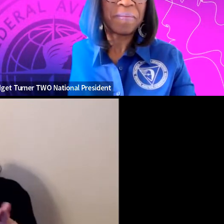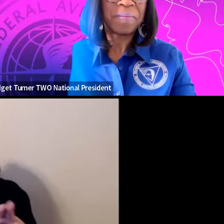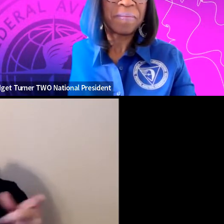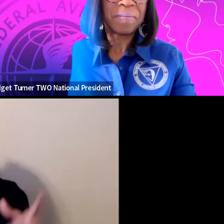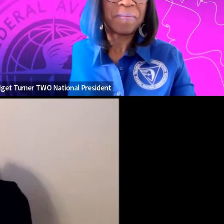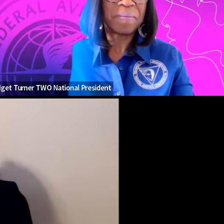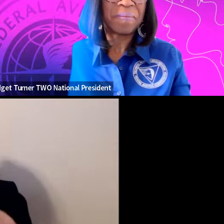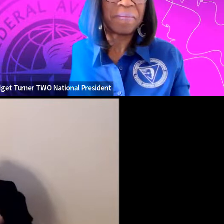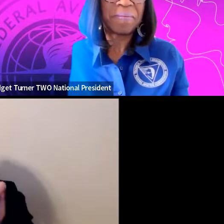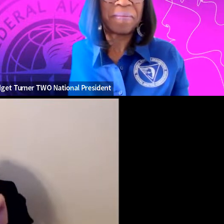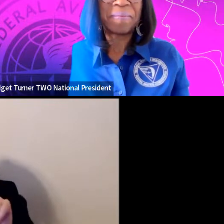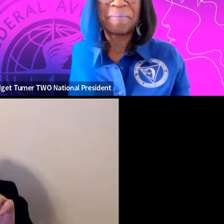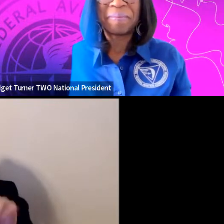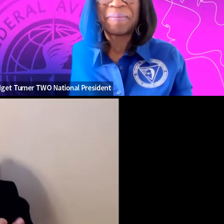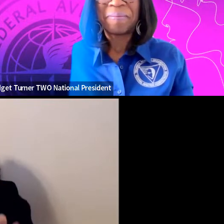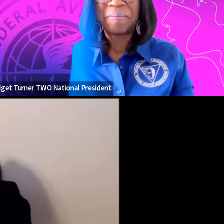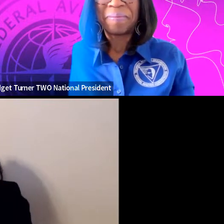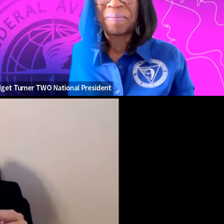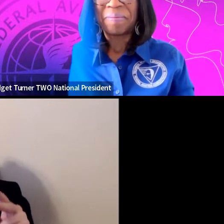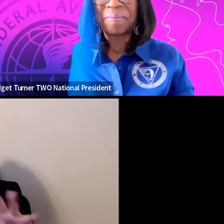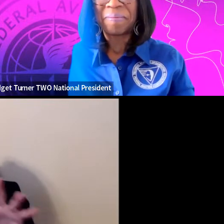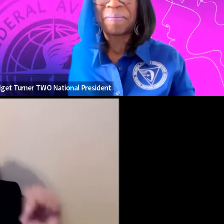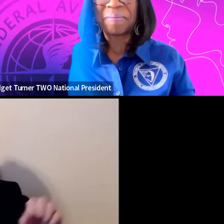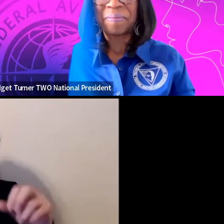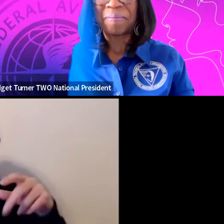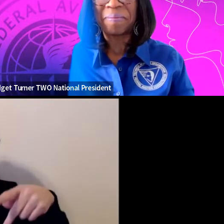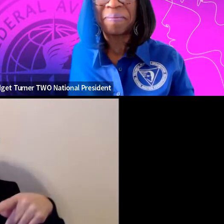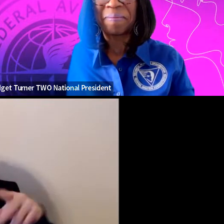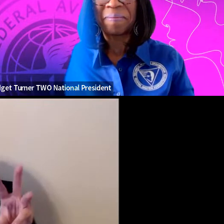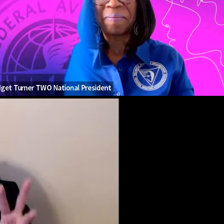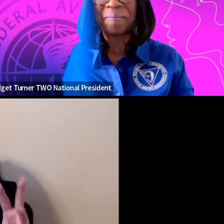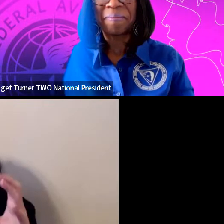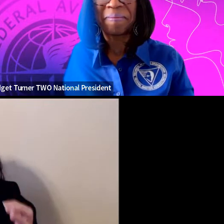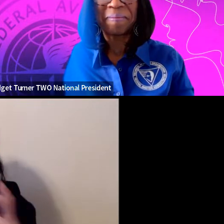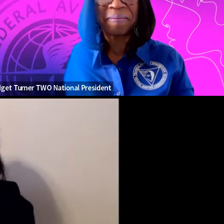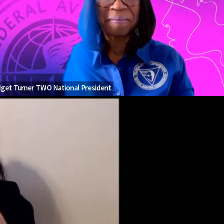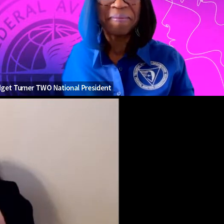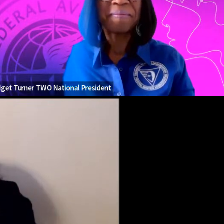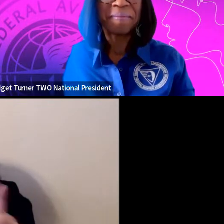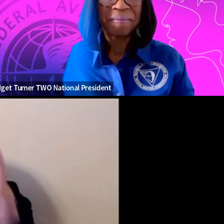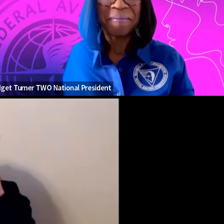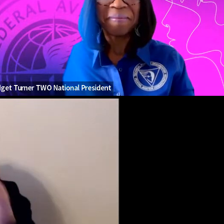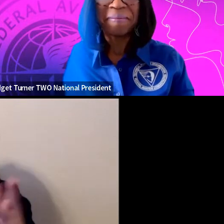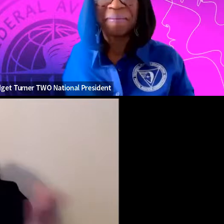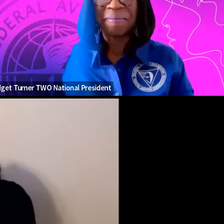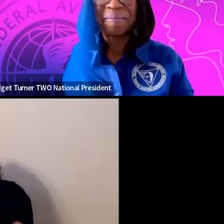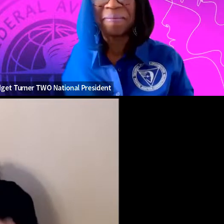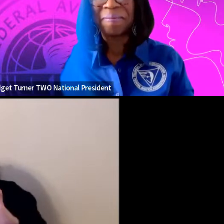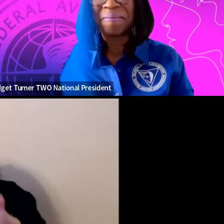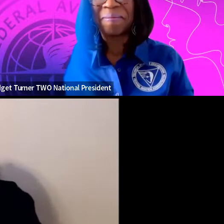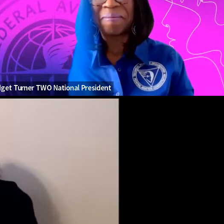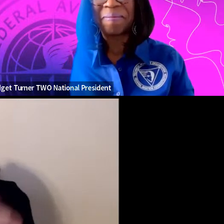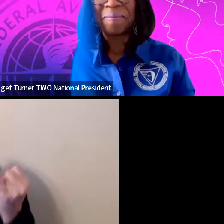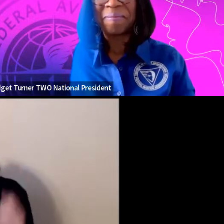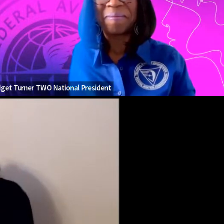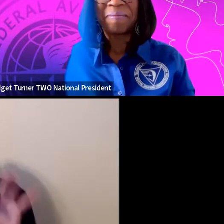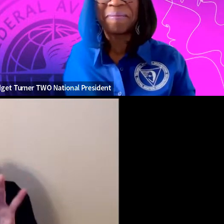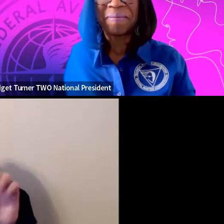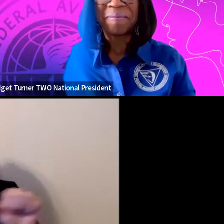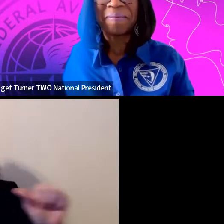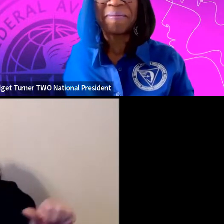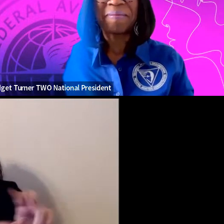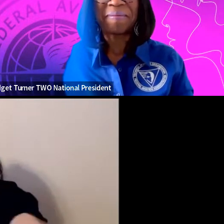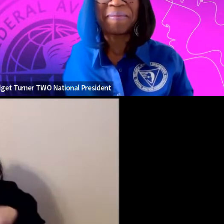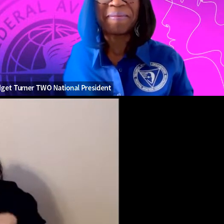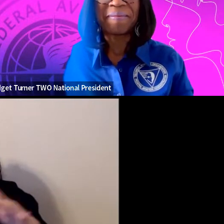and president of PWC. And I am extremely honored to be here tonight to kick off this final FAA national